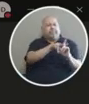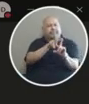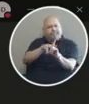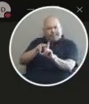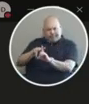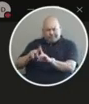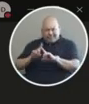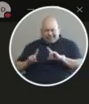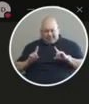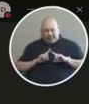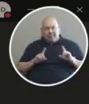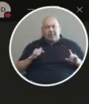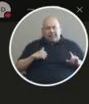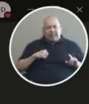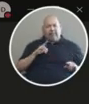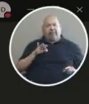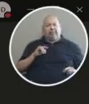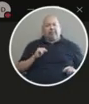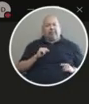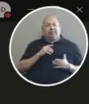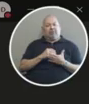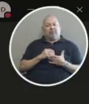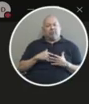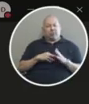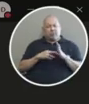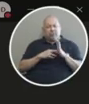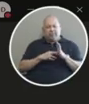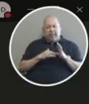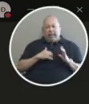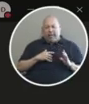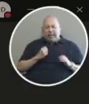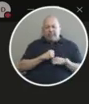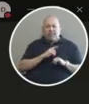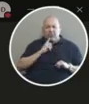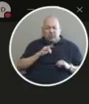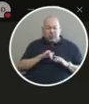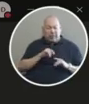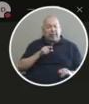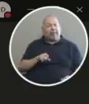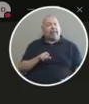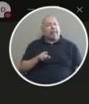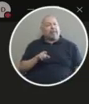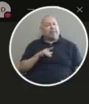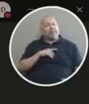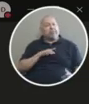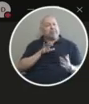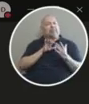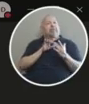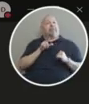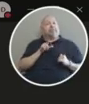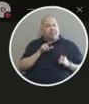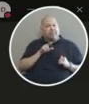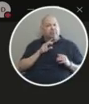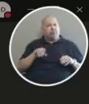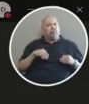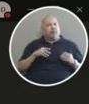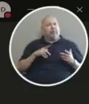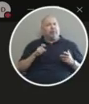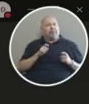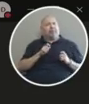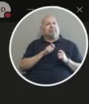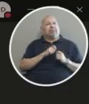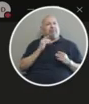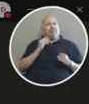needs. But Lift Fund's representative, I can make sure that she contact you, sir, and provide any